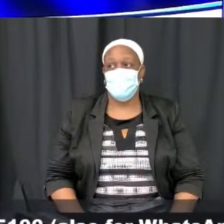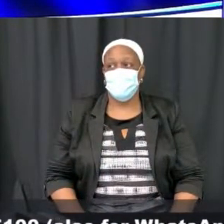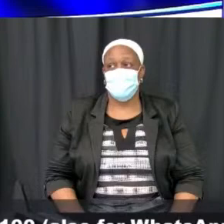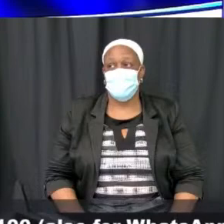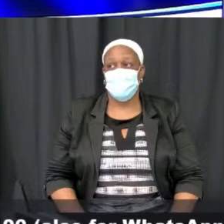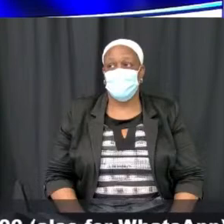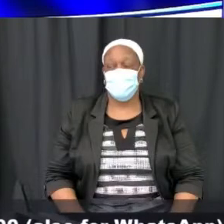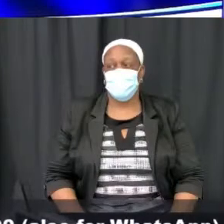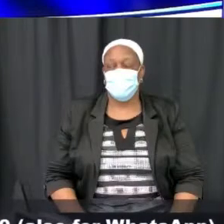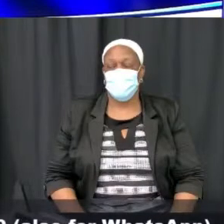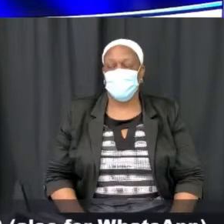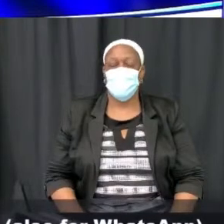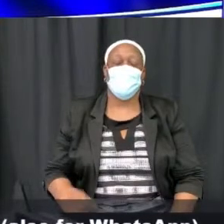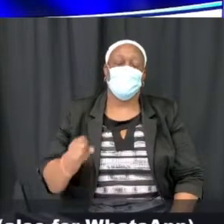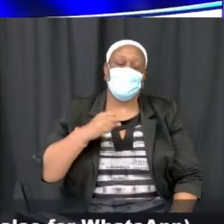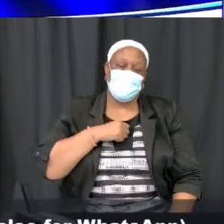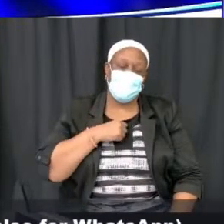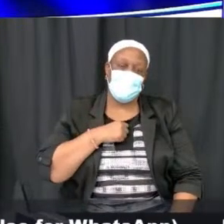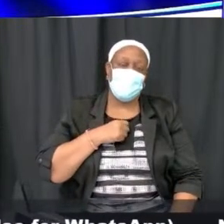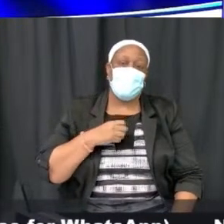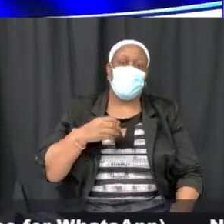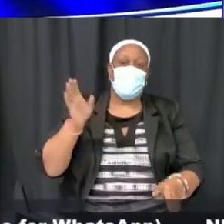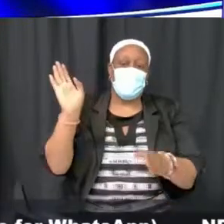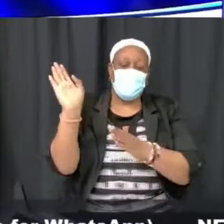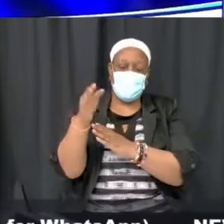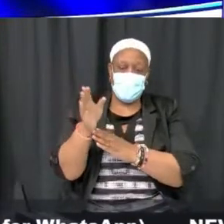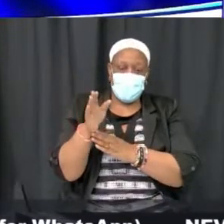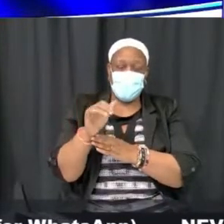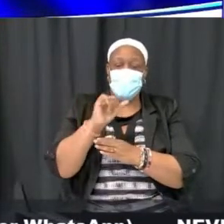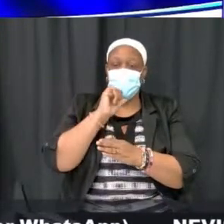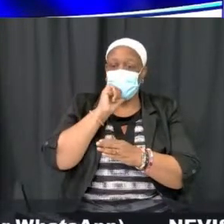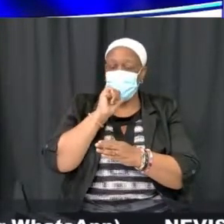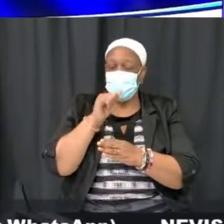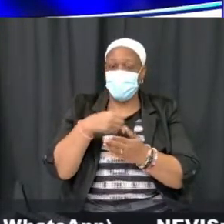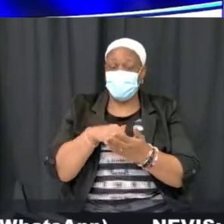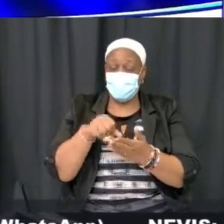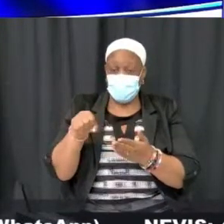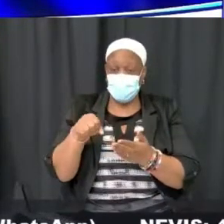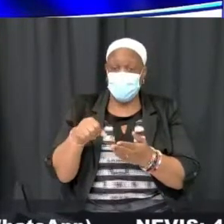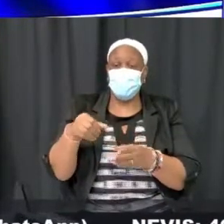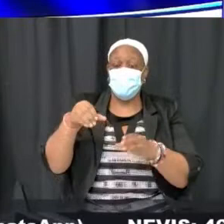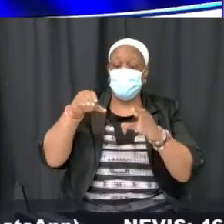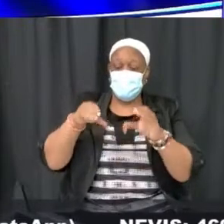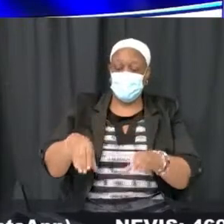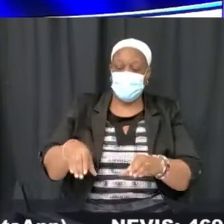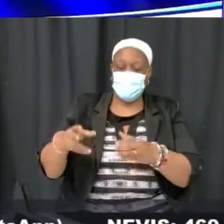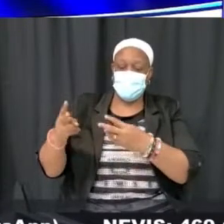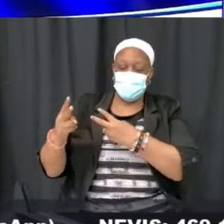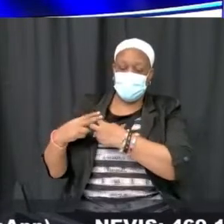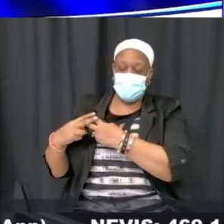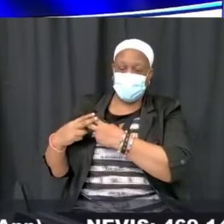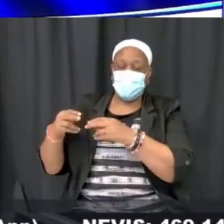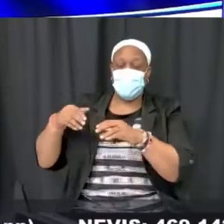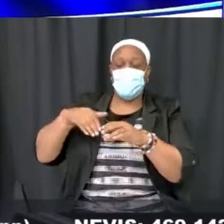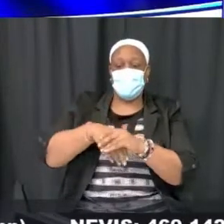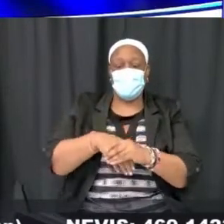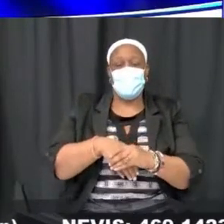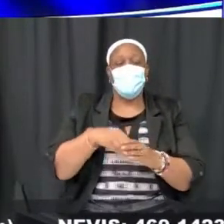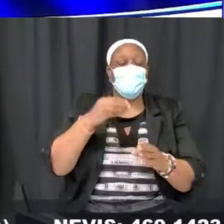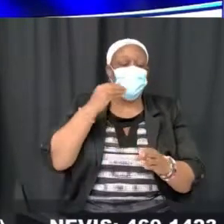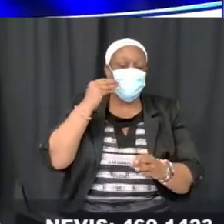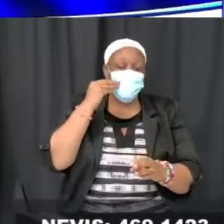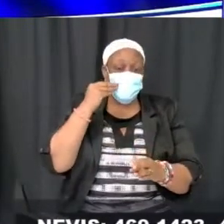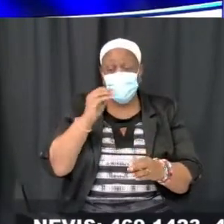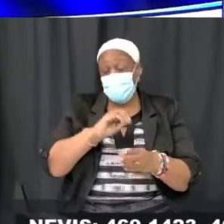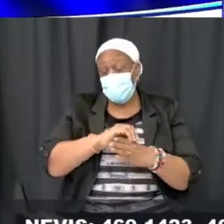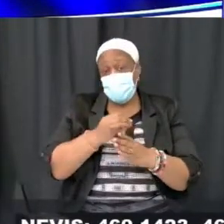to these institutions should be properly stored by individual fishers and can only be sold on days of